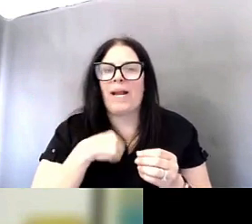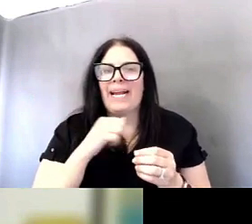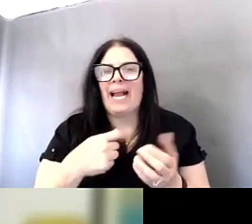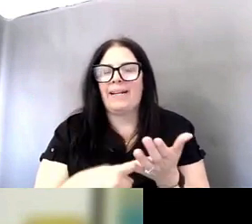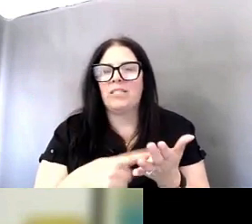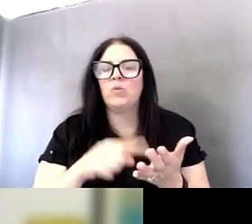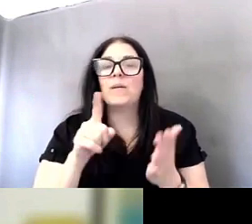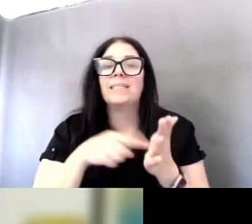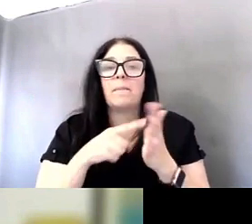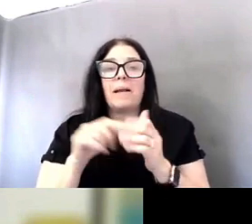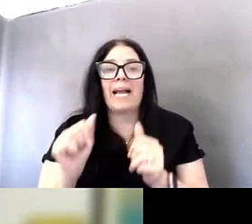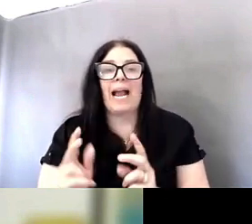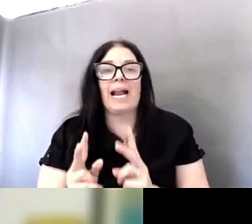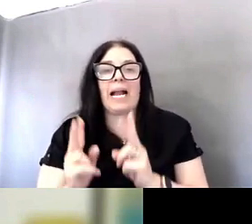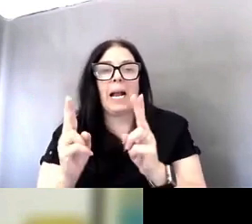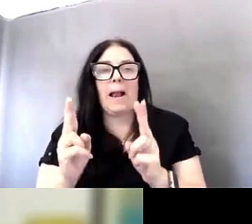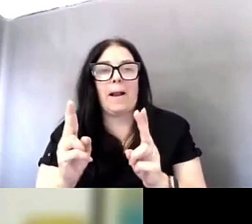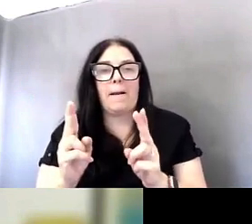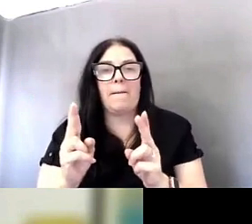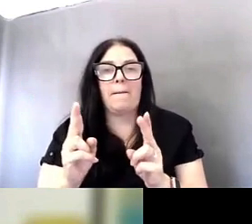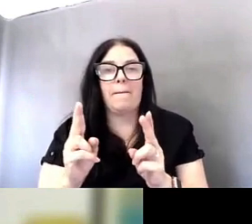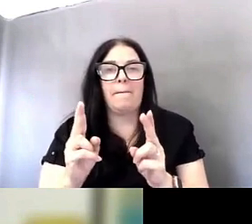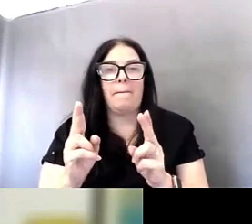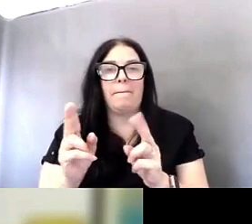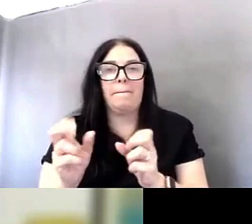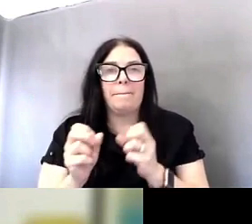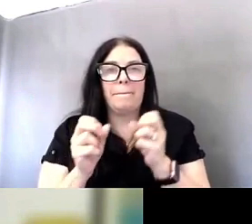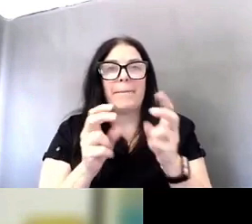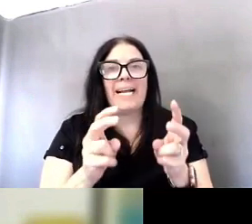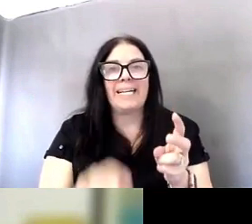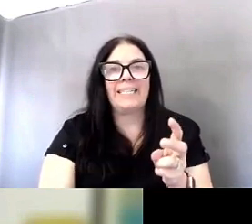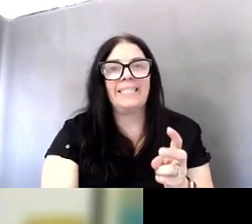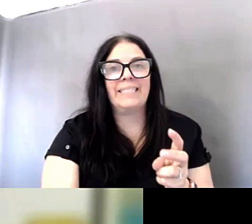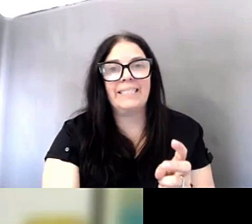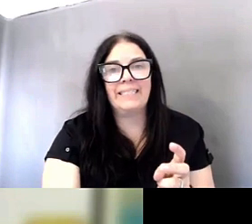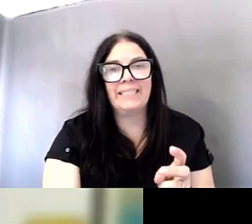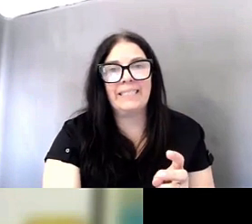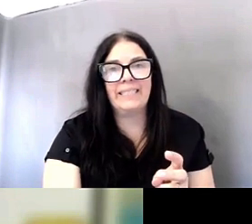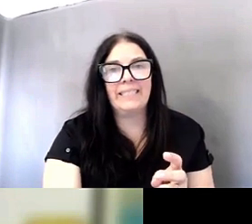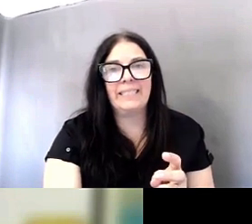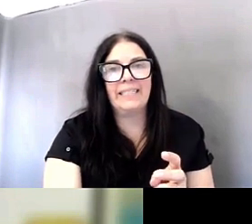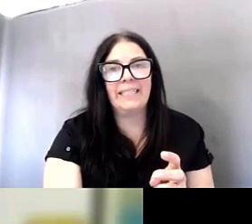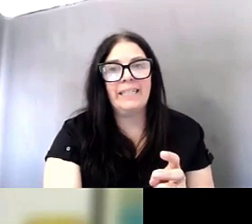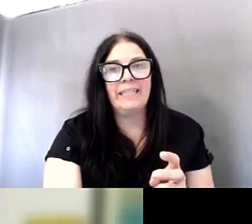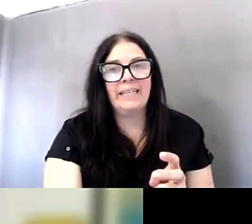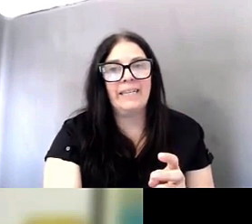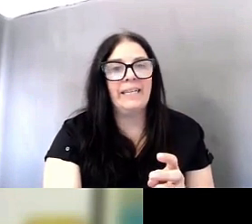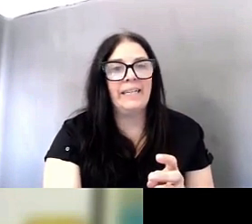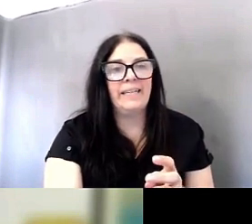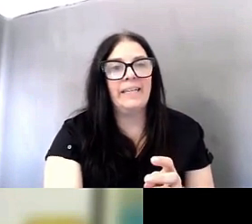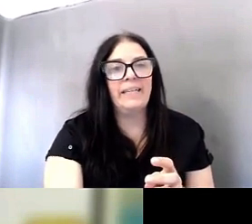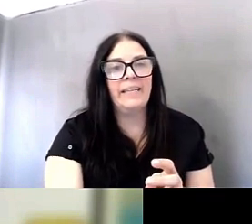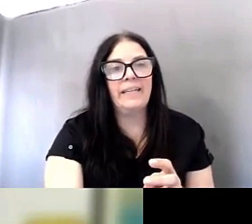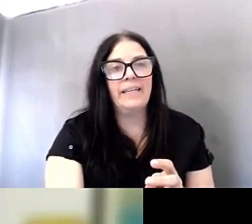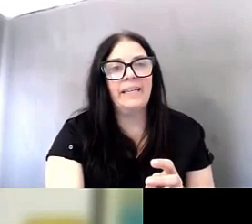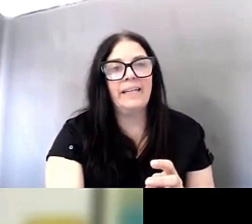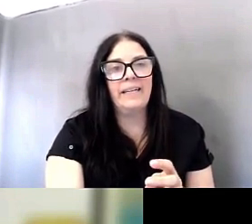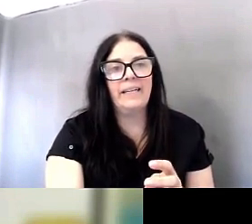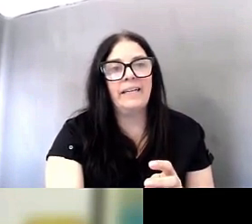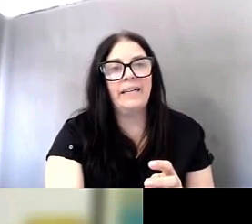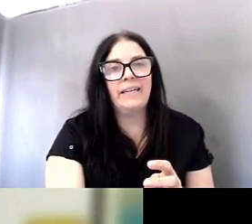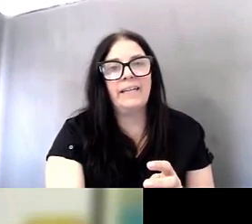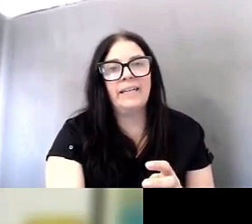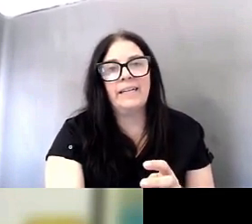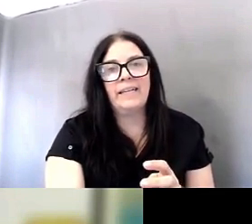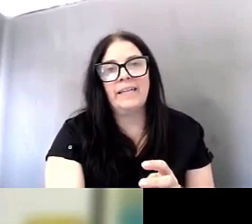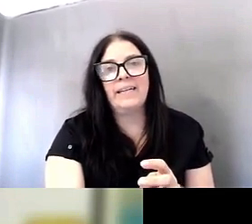cut and paste all that format or all the content and put it into a different